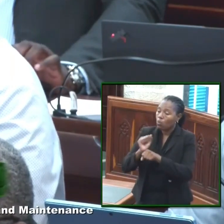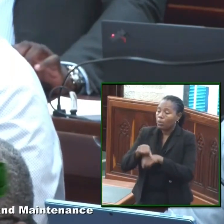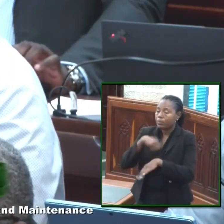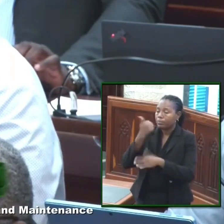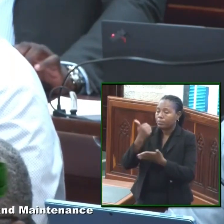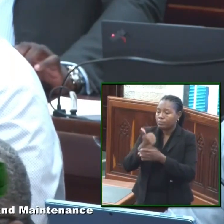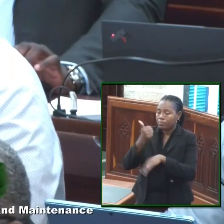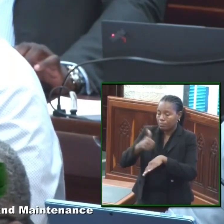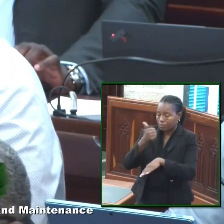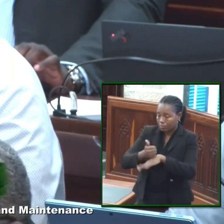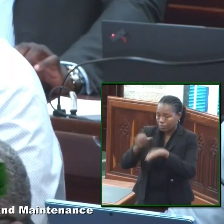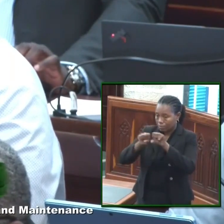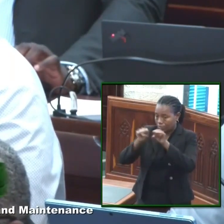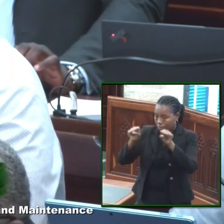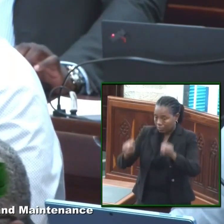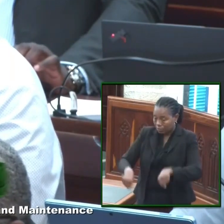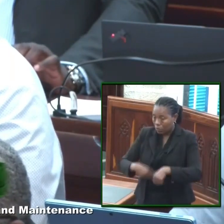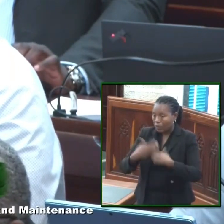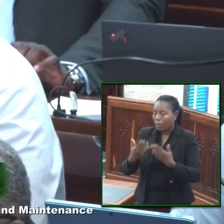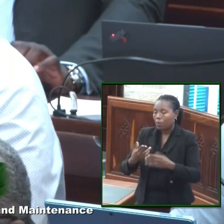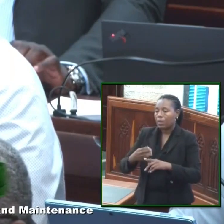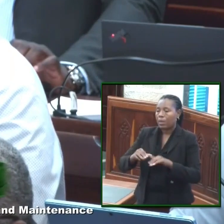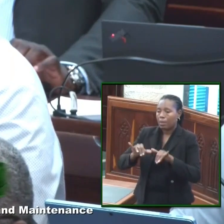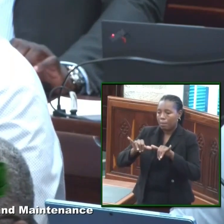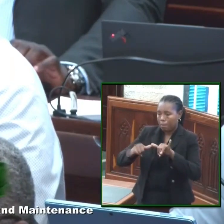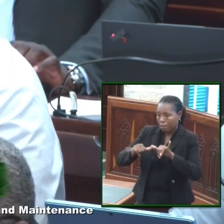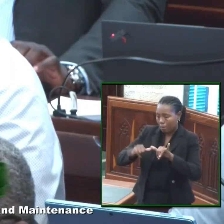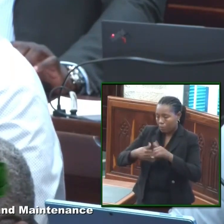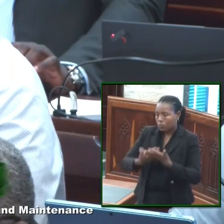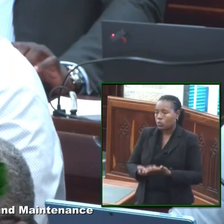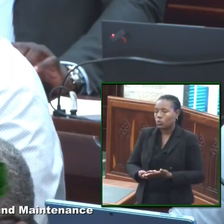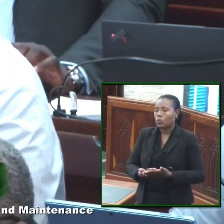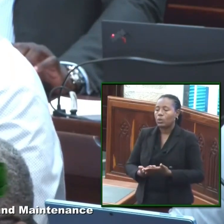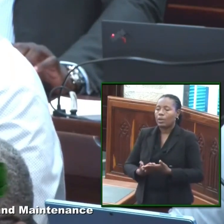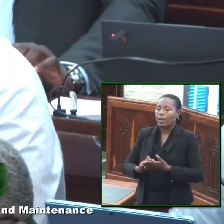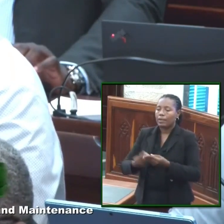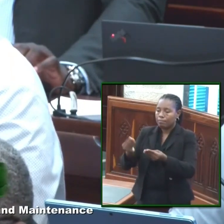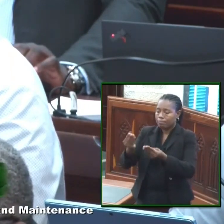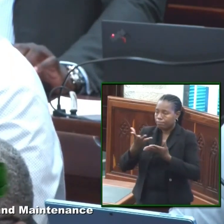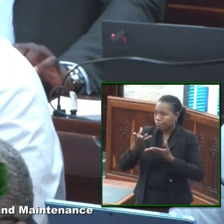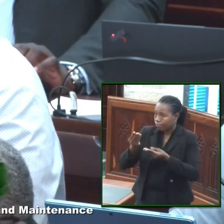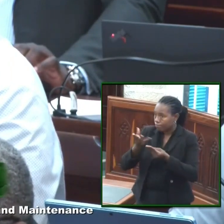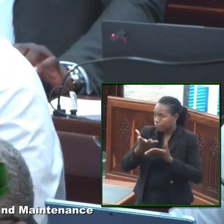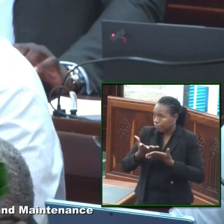will be able to measure and alert us to